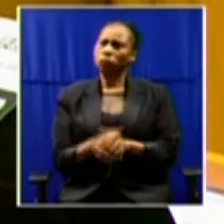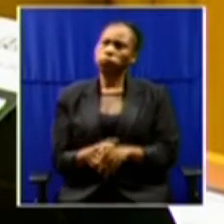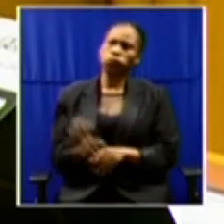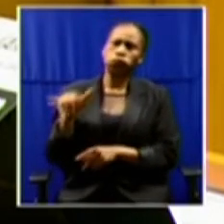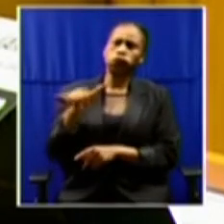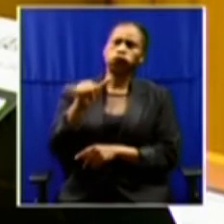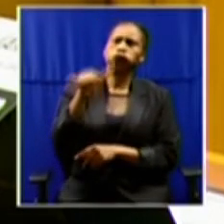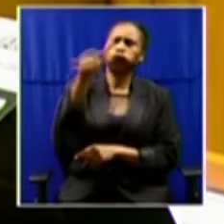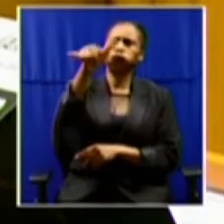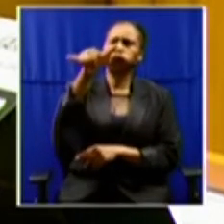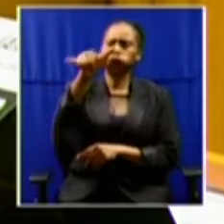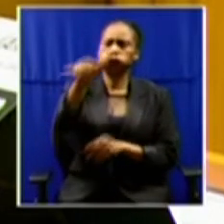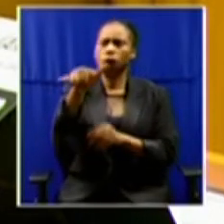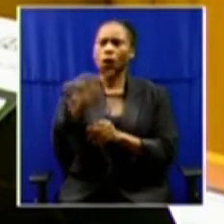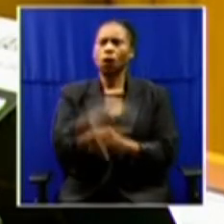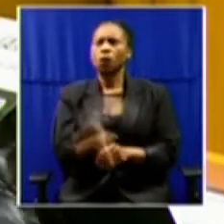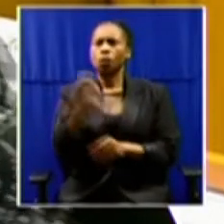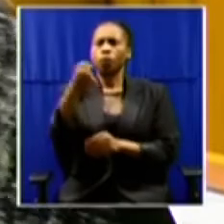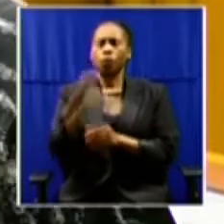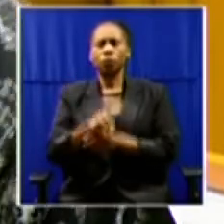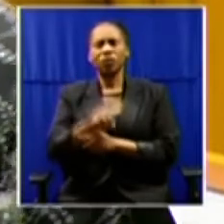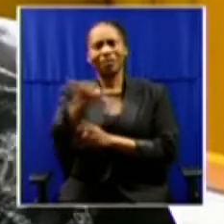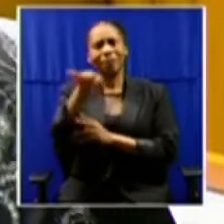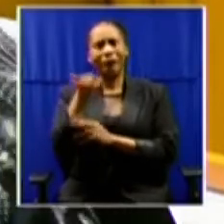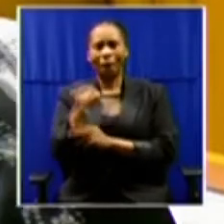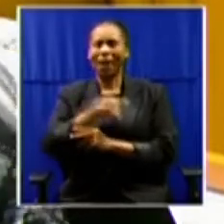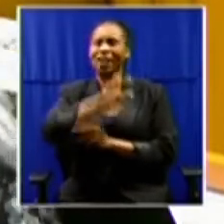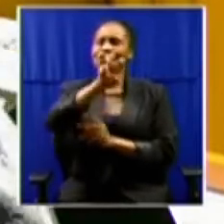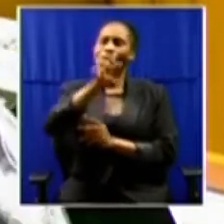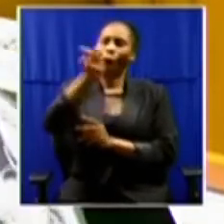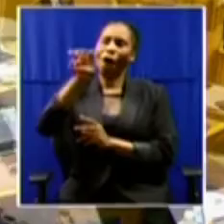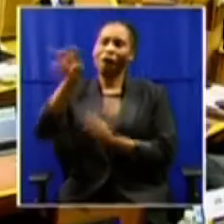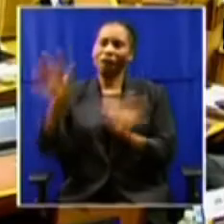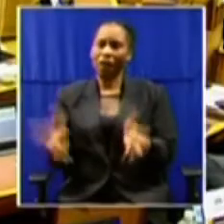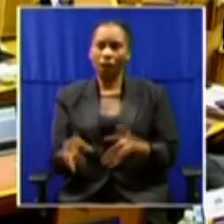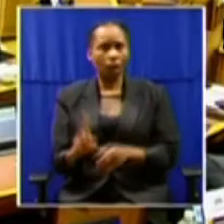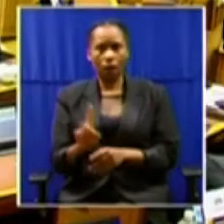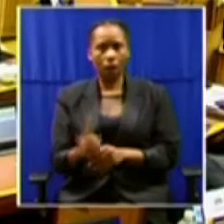to Zimbabwe on a tour. Thank you, Honorable Minister.